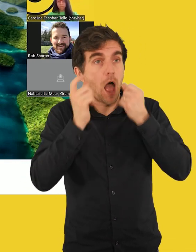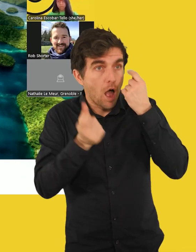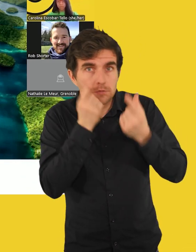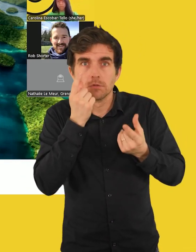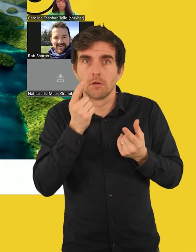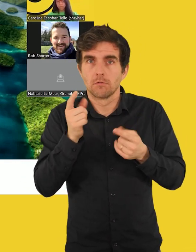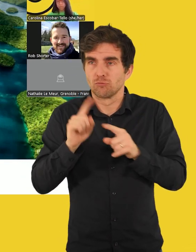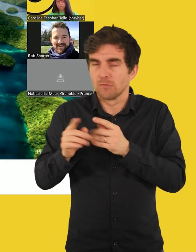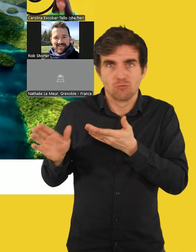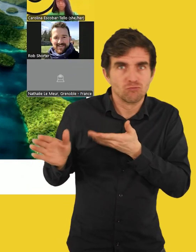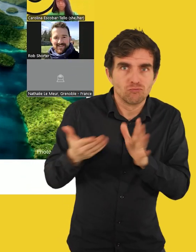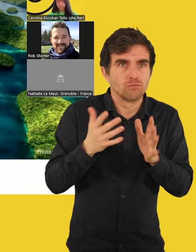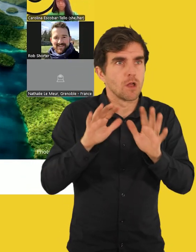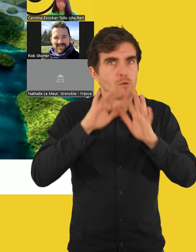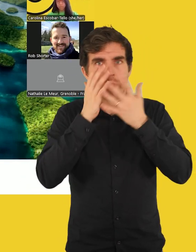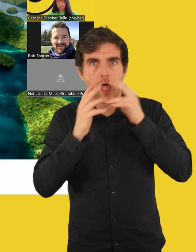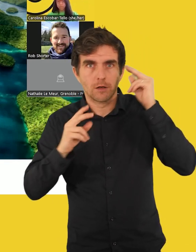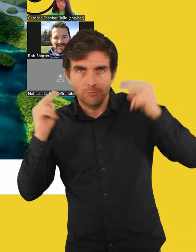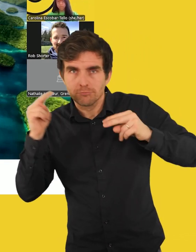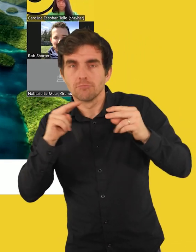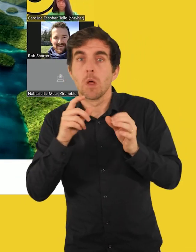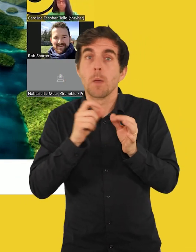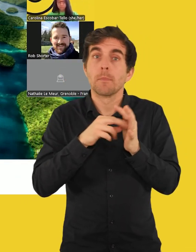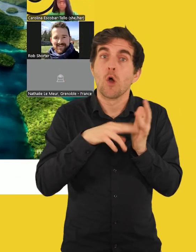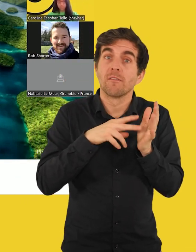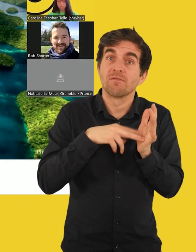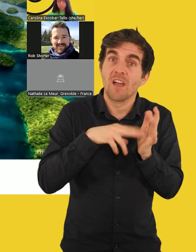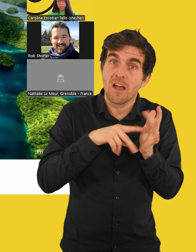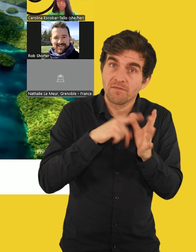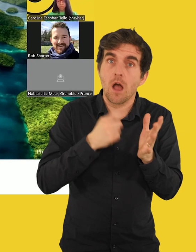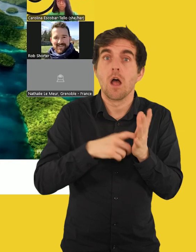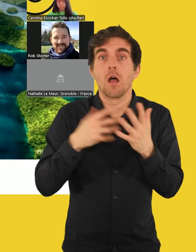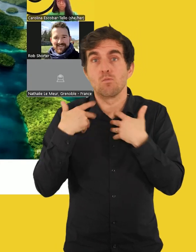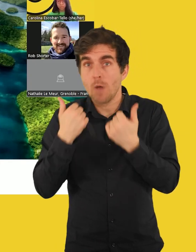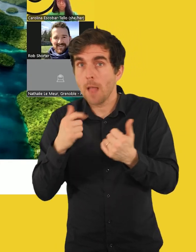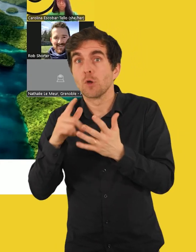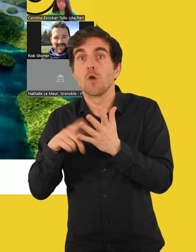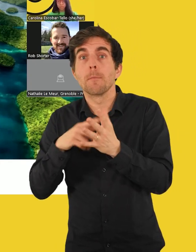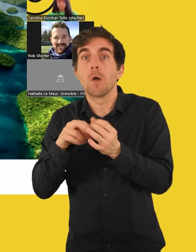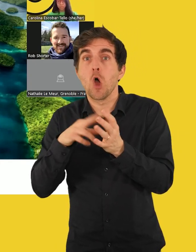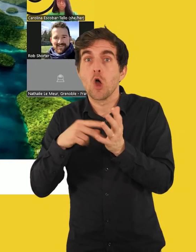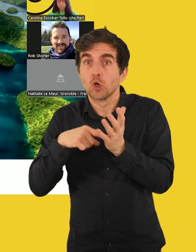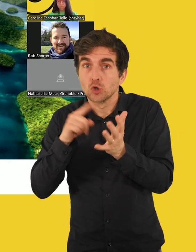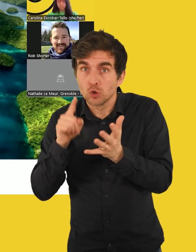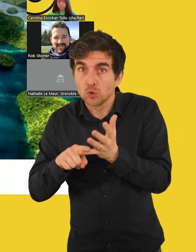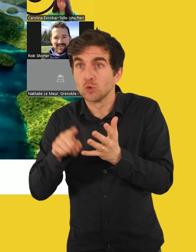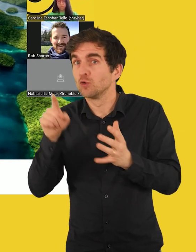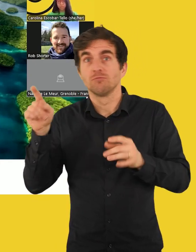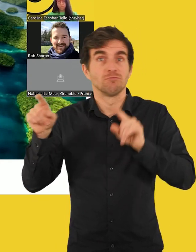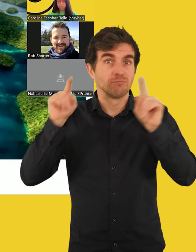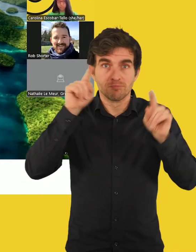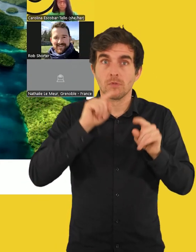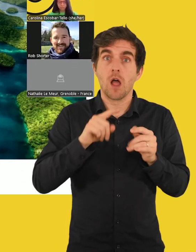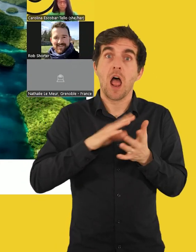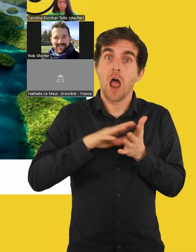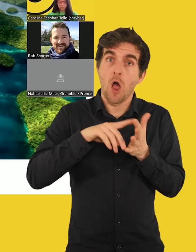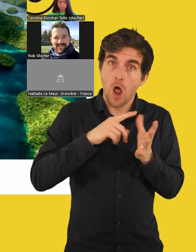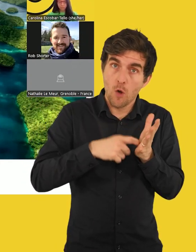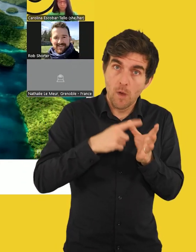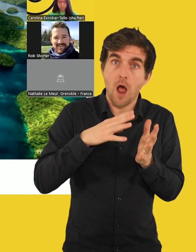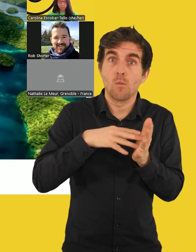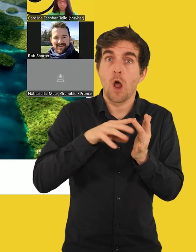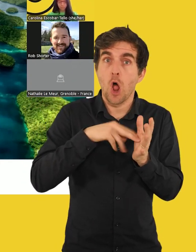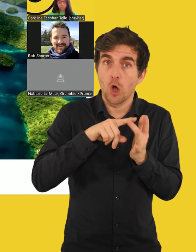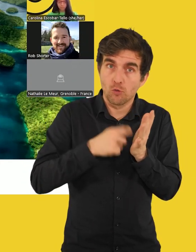bringing different ideas and paradigms and worldviews, from buen vivir to well-being, to Ubuntu,